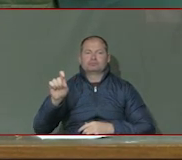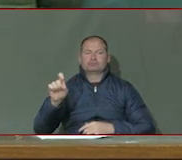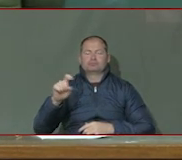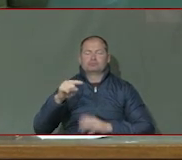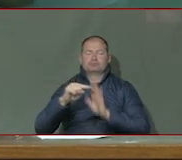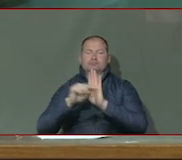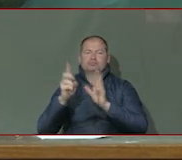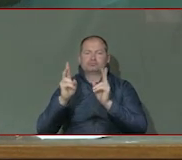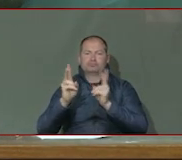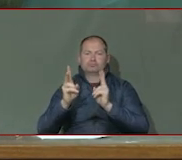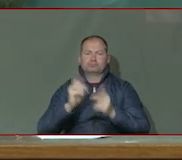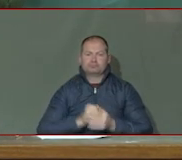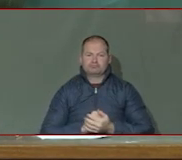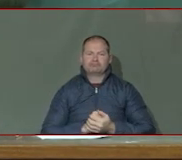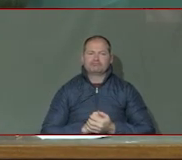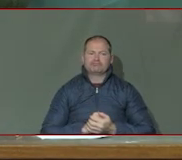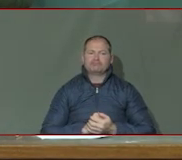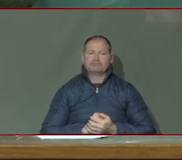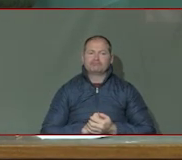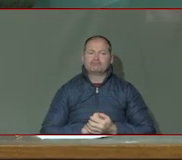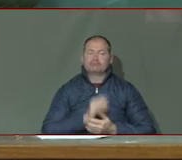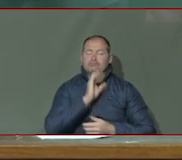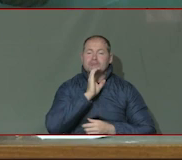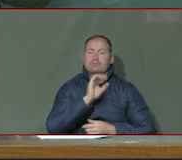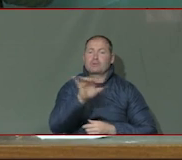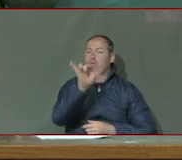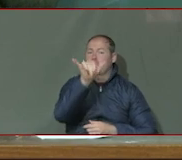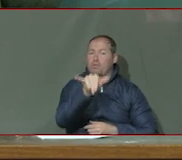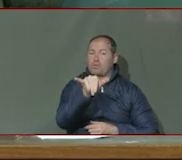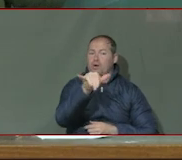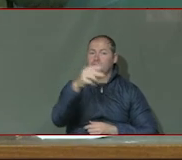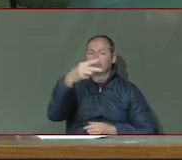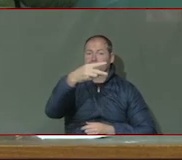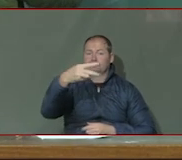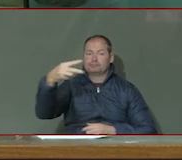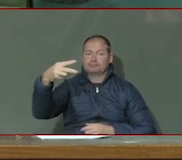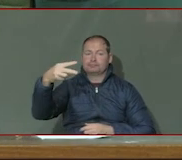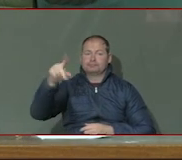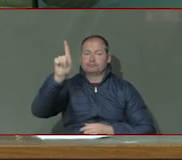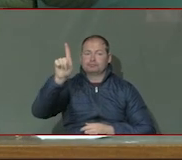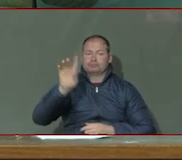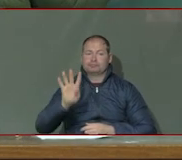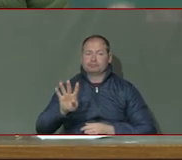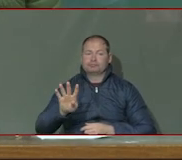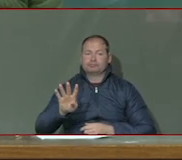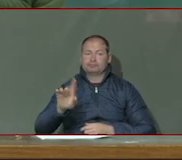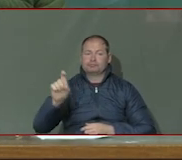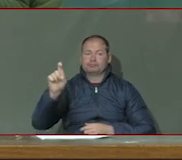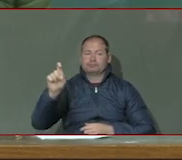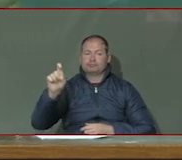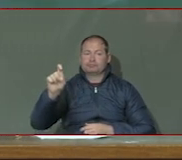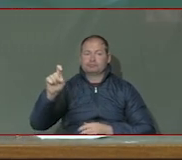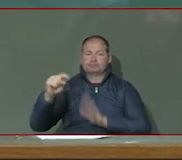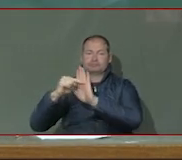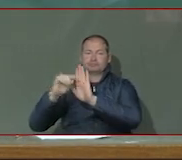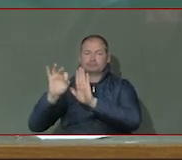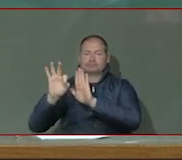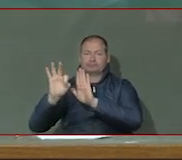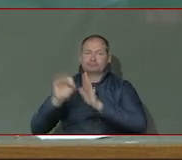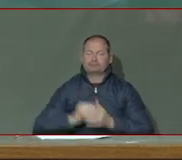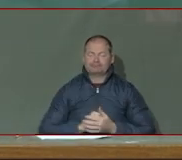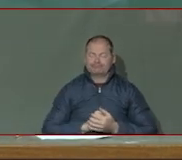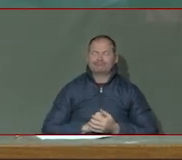12. So therefore y is equal to a quarter x minus 3. Right, is that